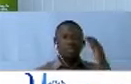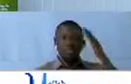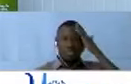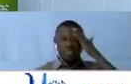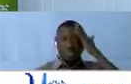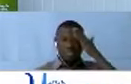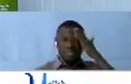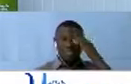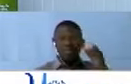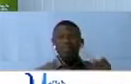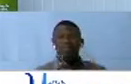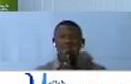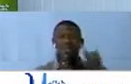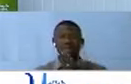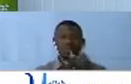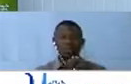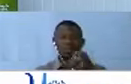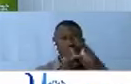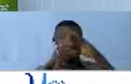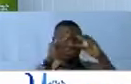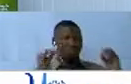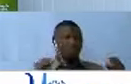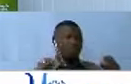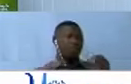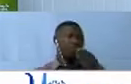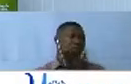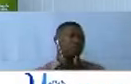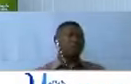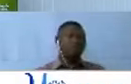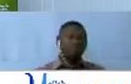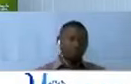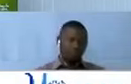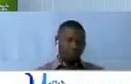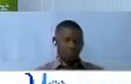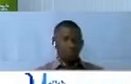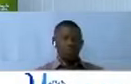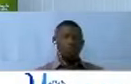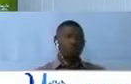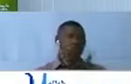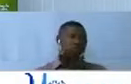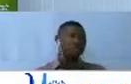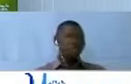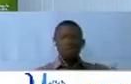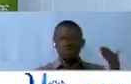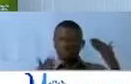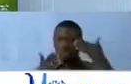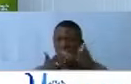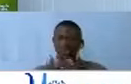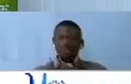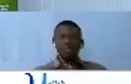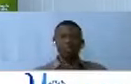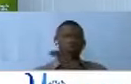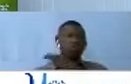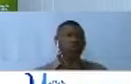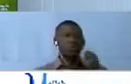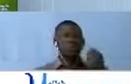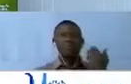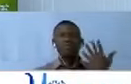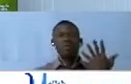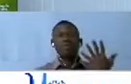yantila kenyato nkoti kukuru lu kisikisir bunda nyinto. I was there until 2005.